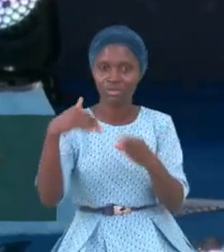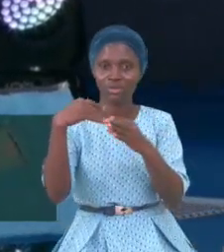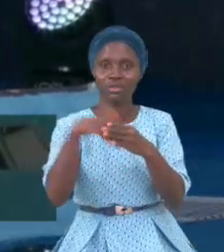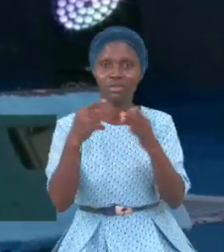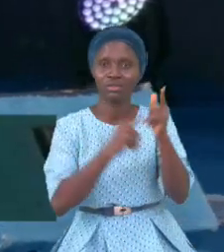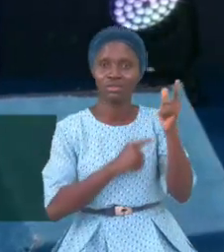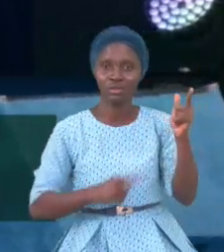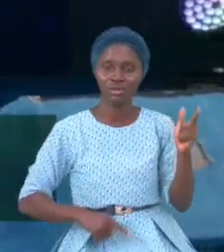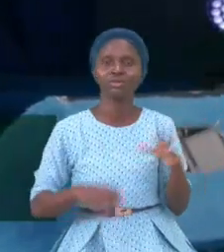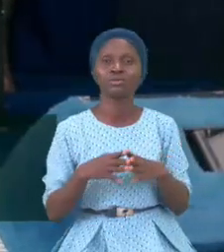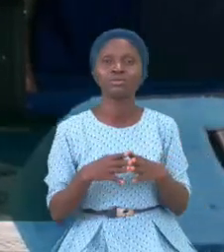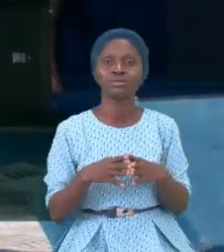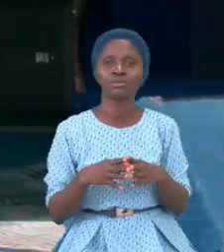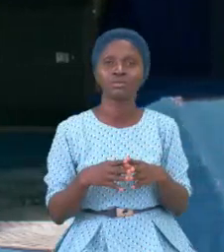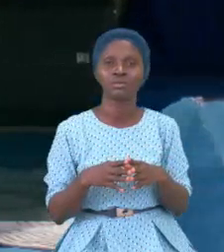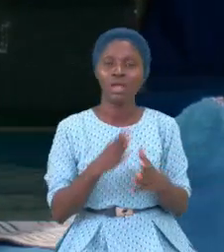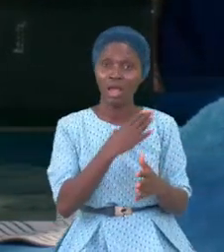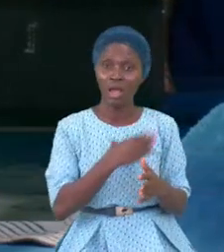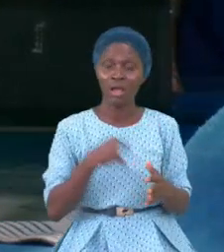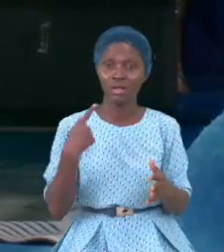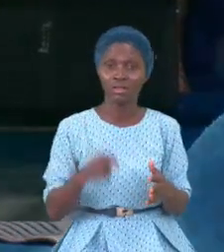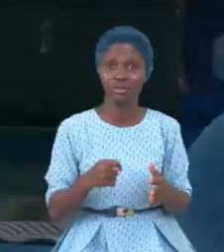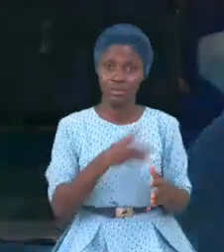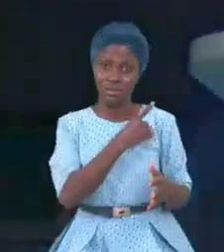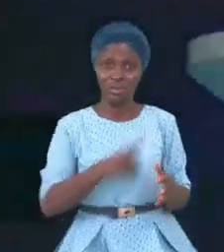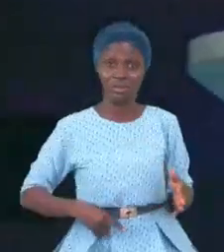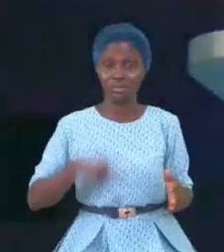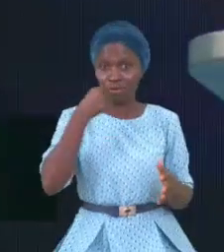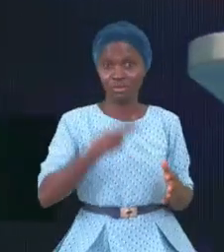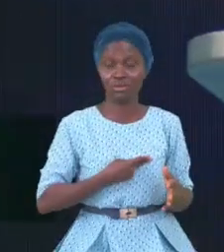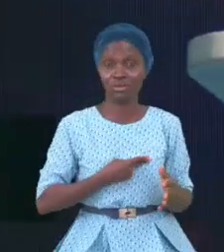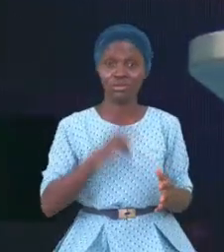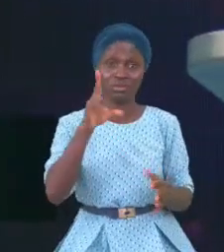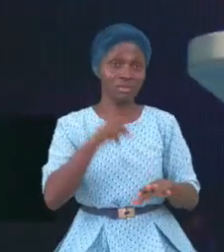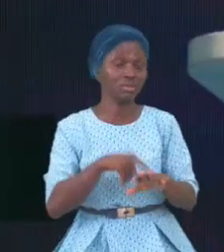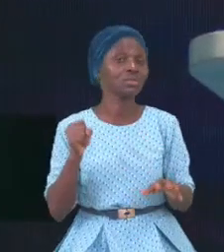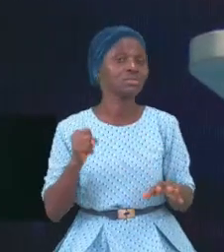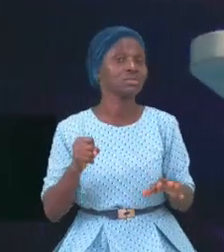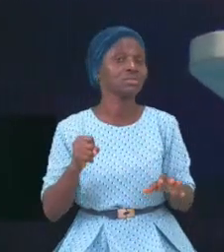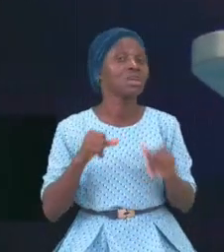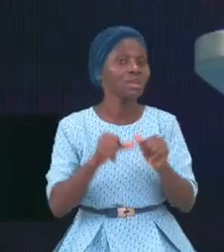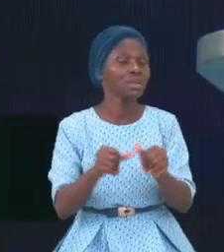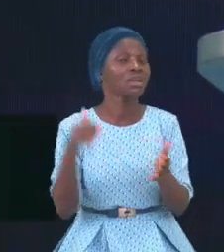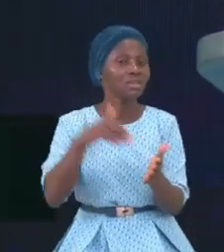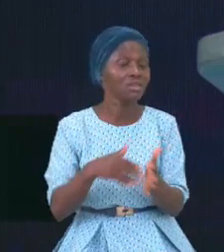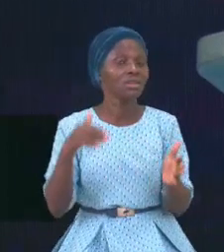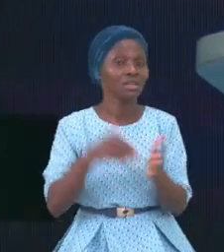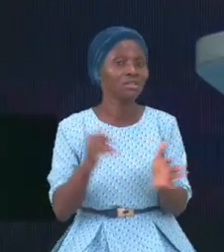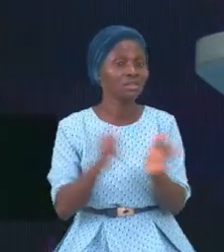And the psalmist has told us three times over that we need to have focus and be single-minded in